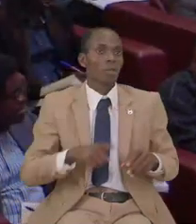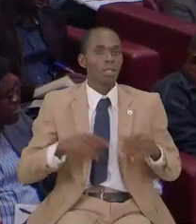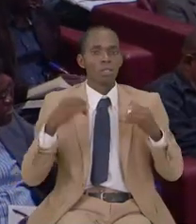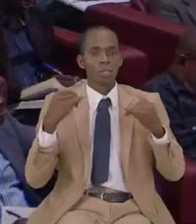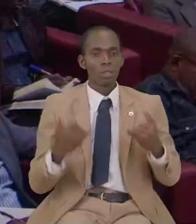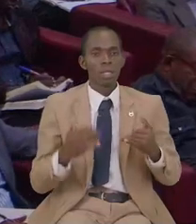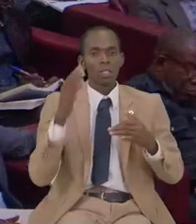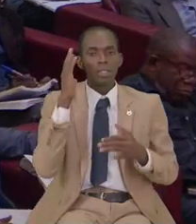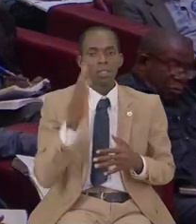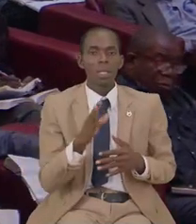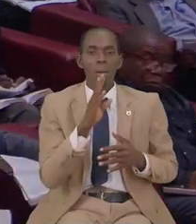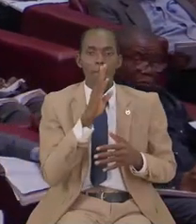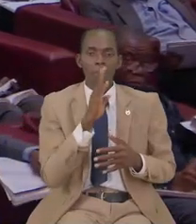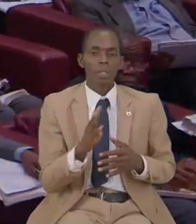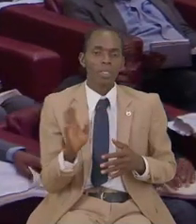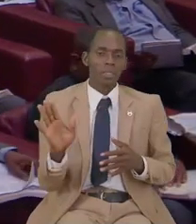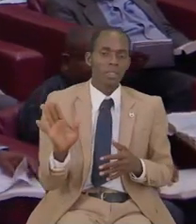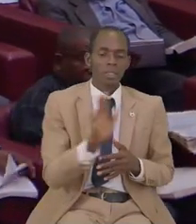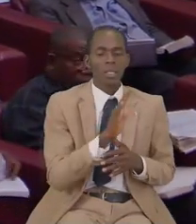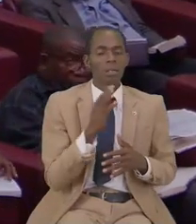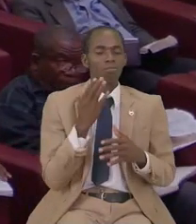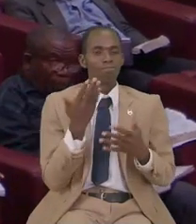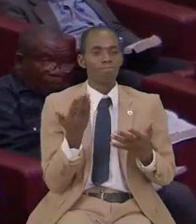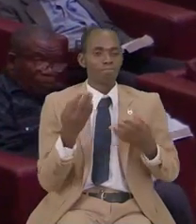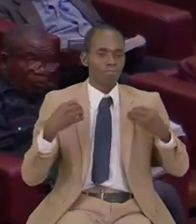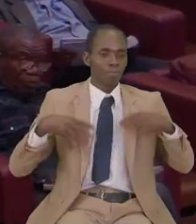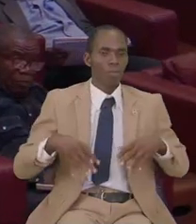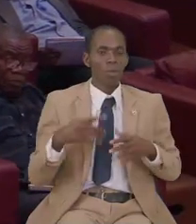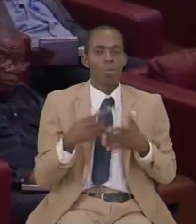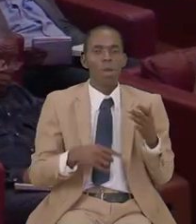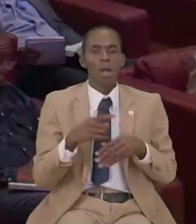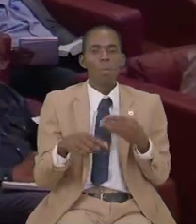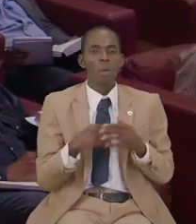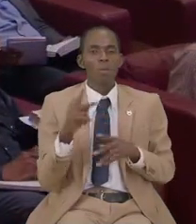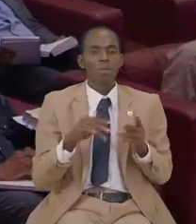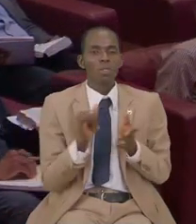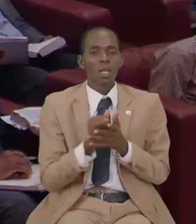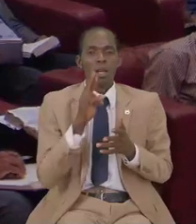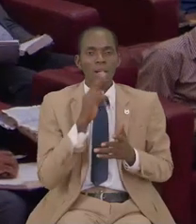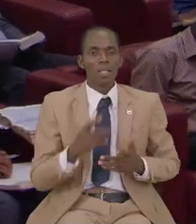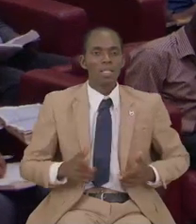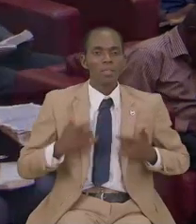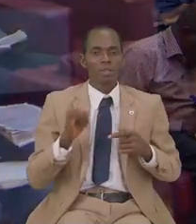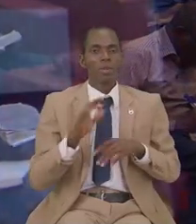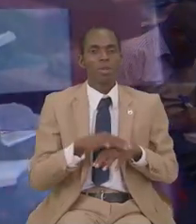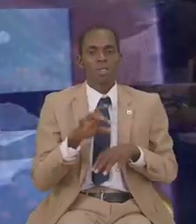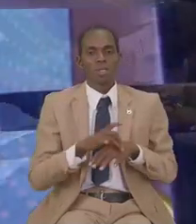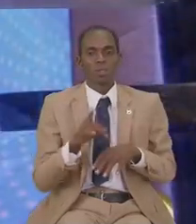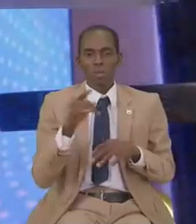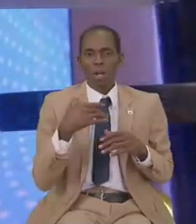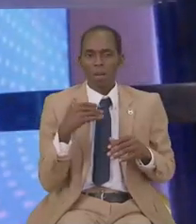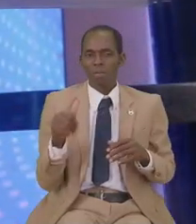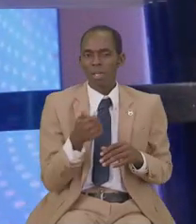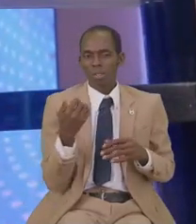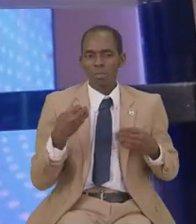be their perplexity. I about those of us who are living on earth today. Any perplexity? Look at